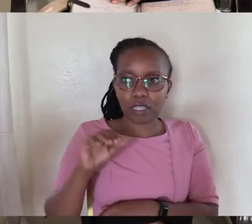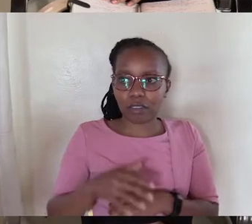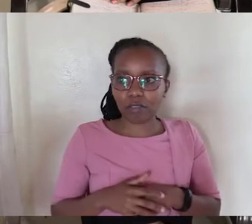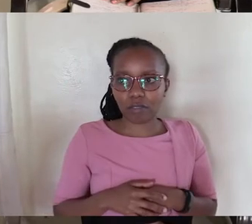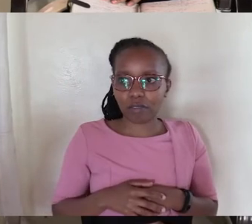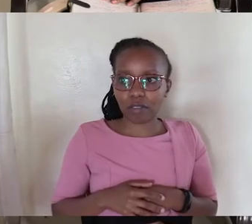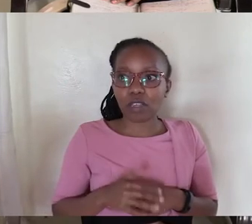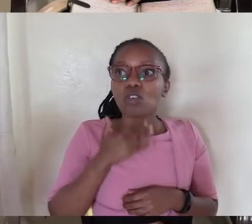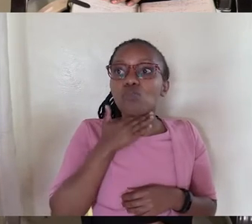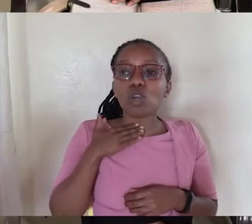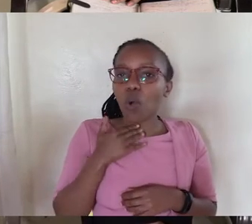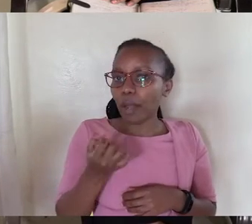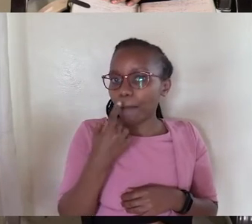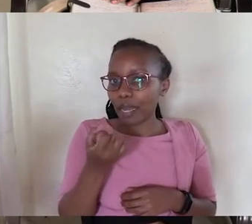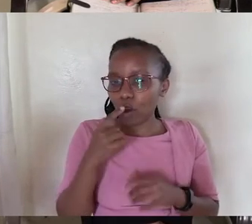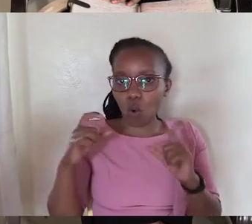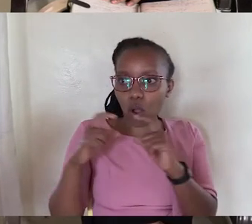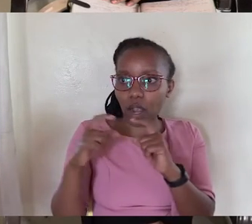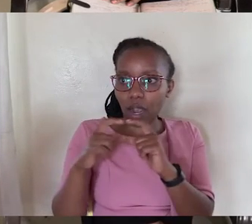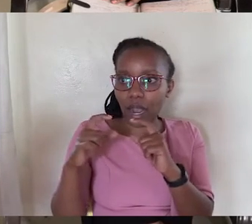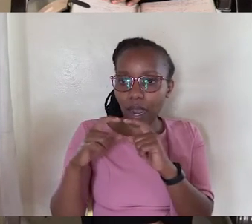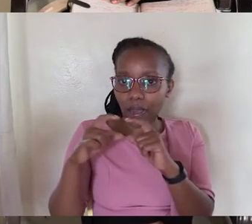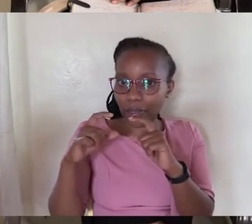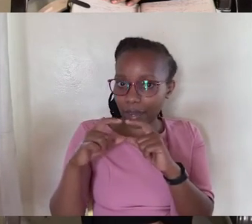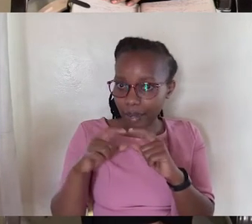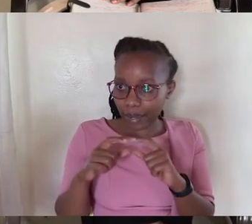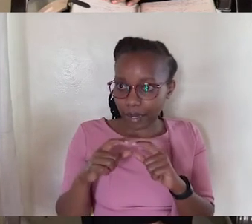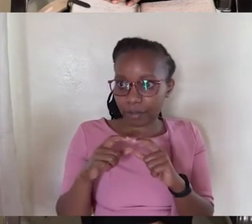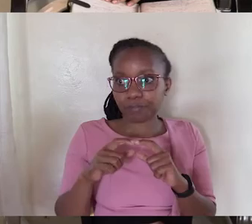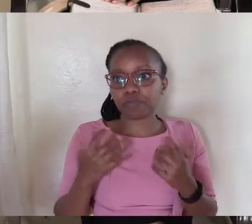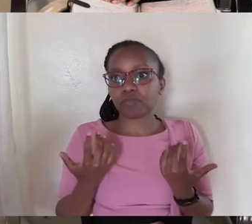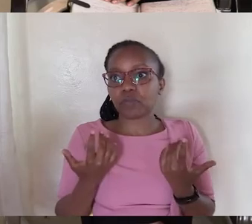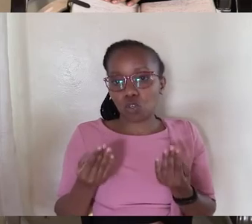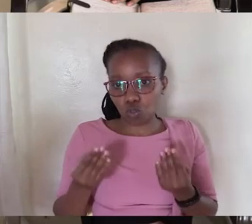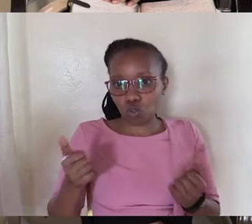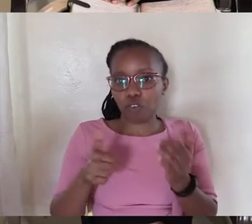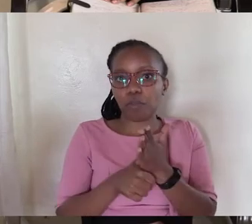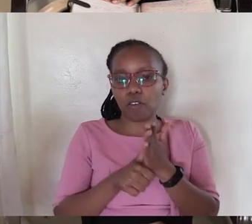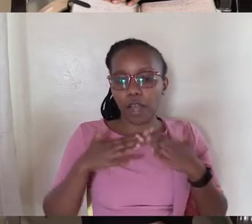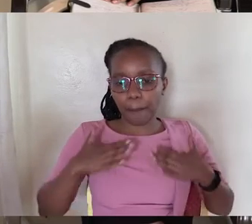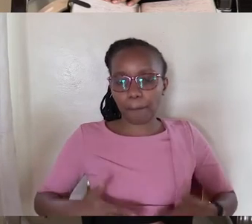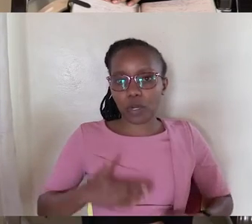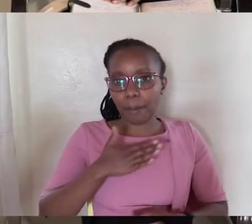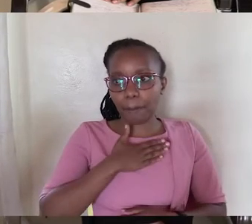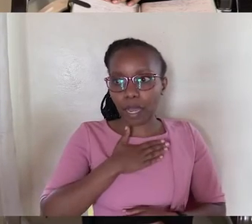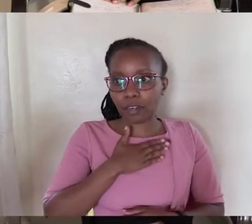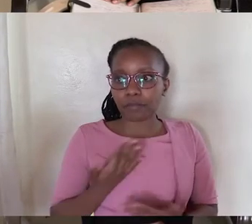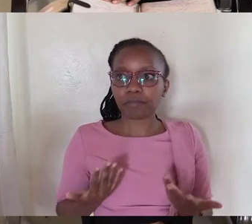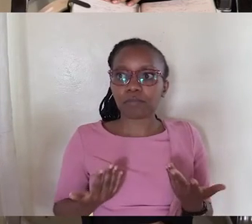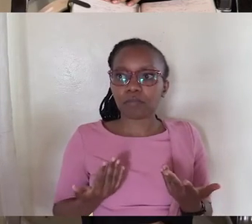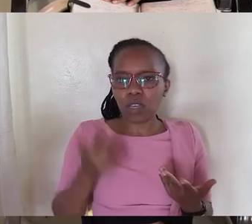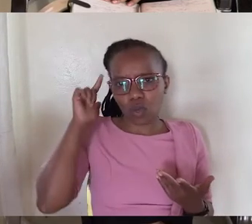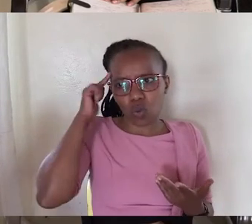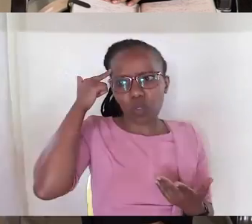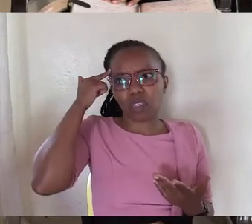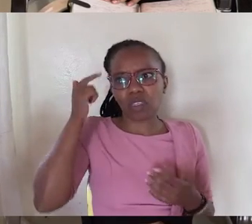me, I want a medical card. I will be to take care of all the problems in my body. That for me is what will have taken care of me. So thinking that you're going